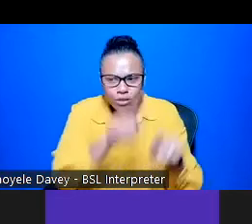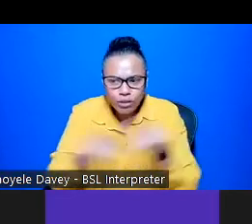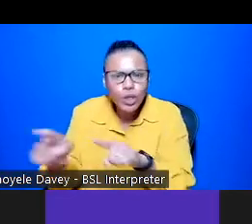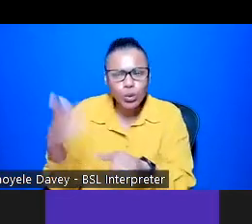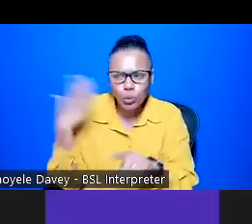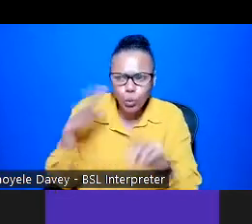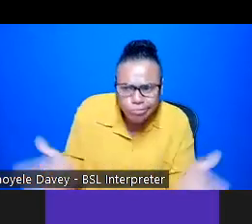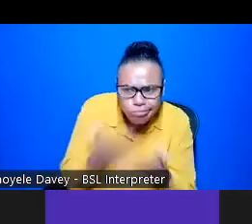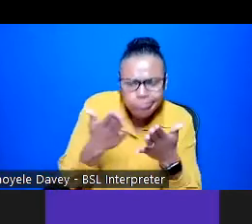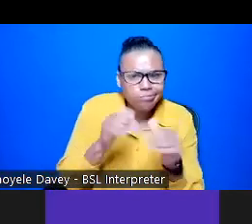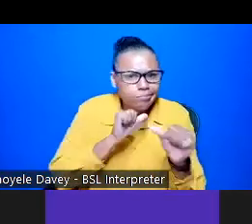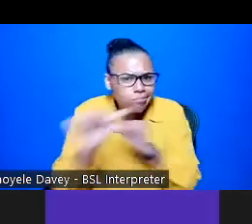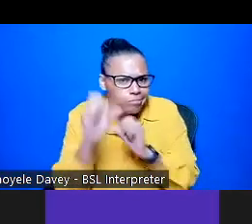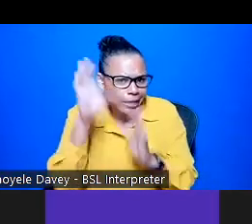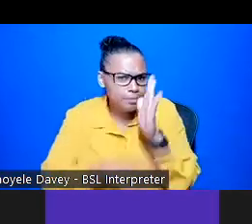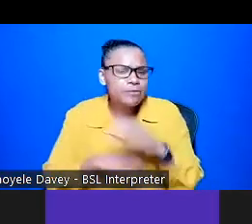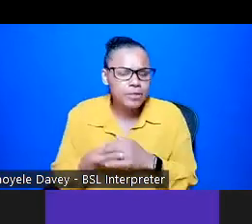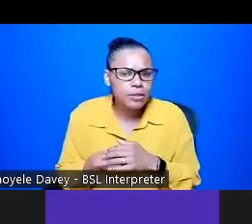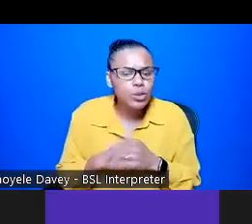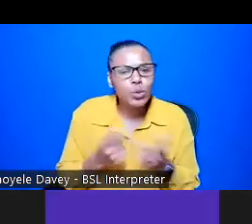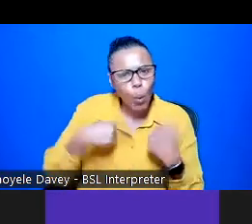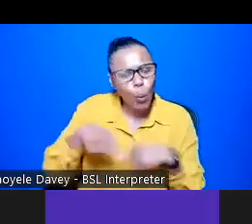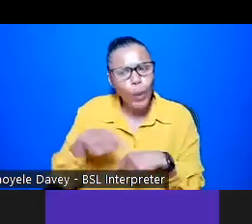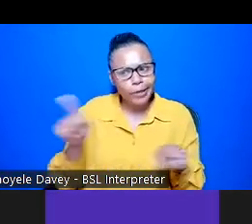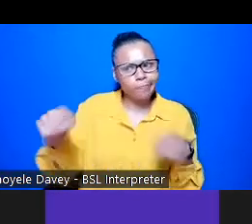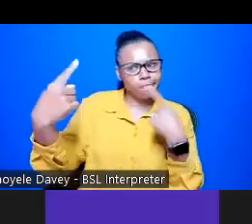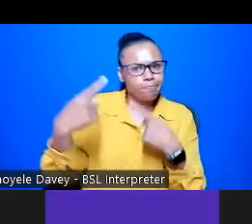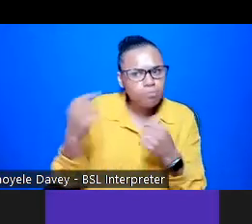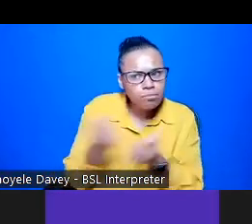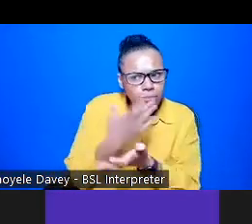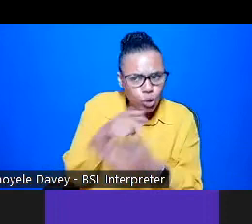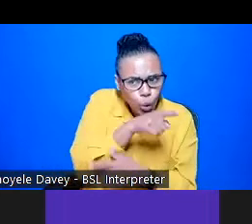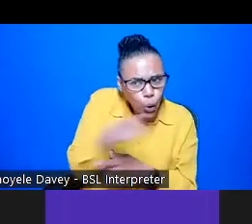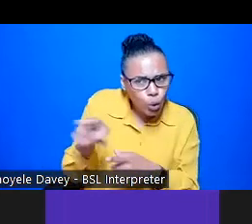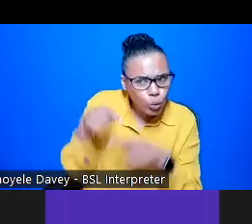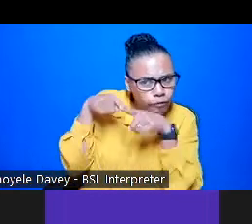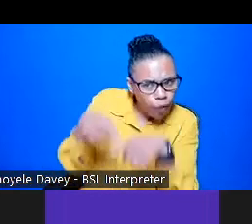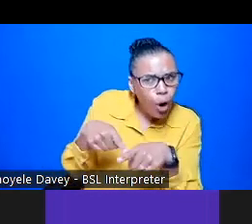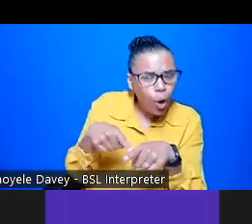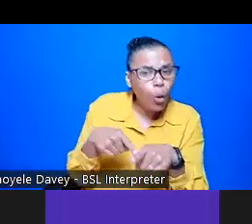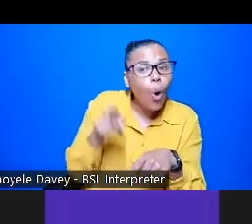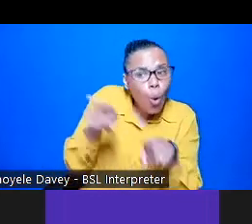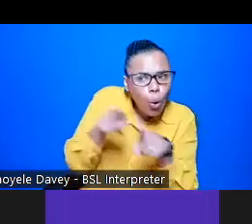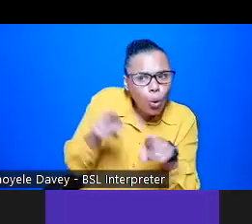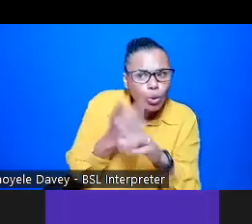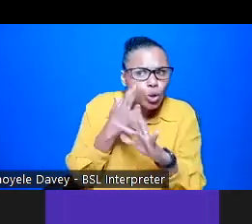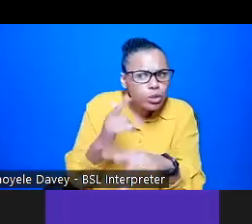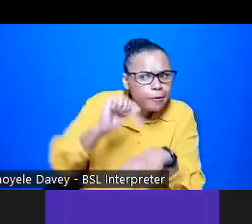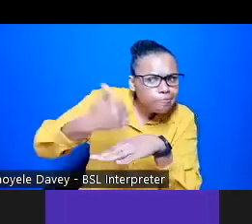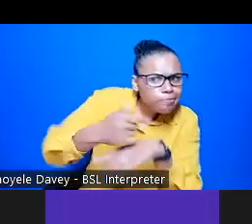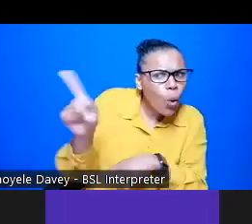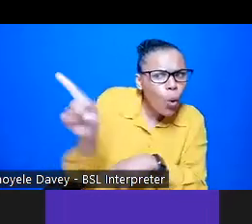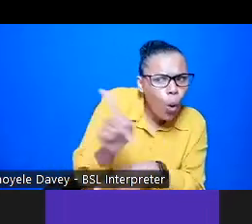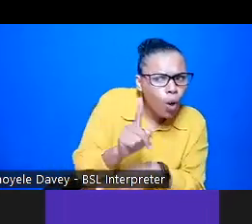to ensure those commitments are upheld and looks at what actions are being put in place in order to achieve them. The panel